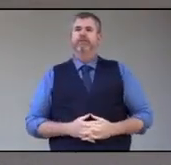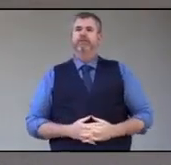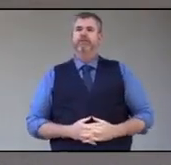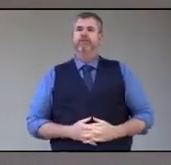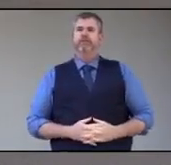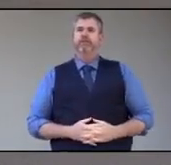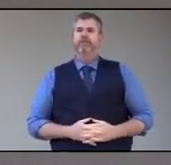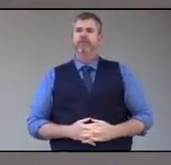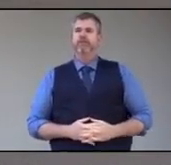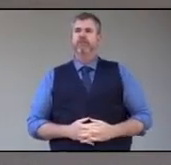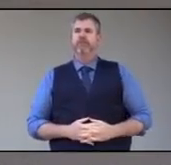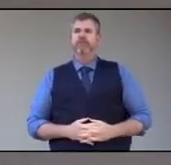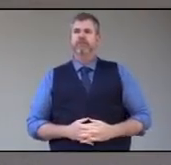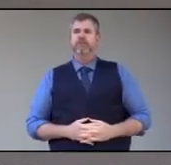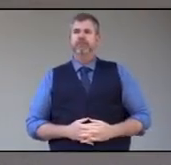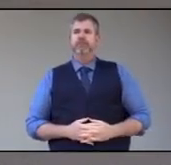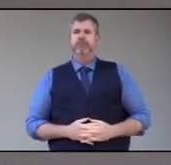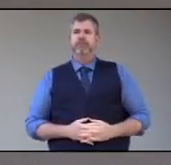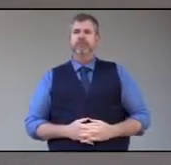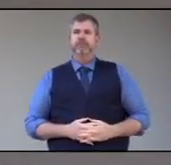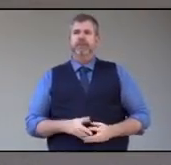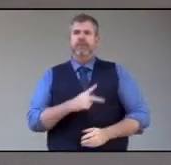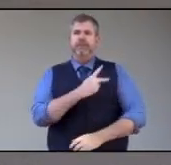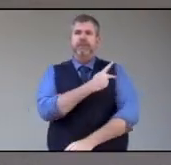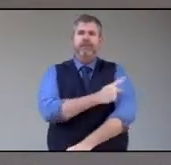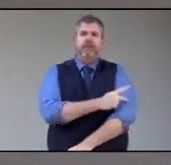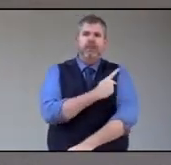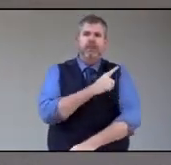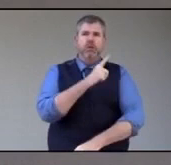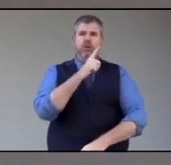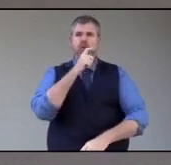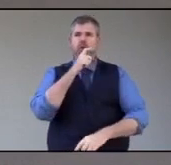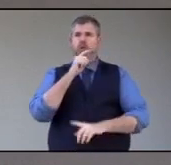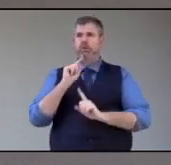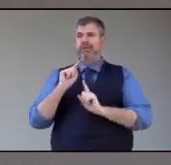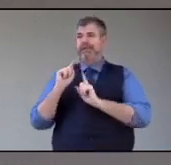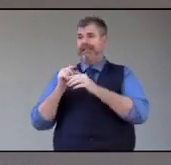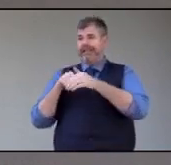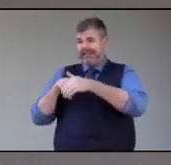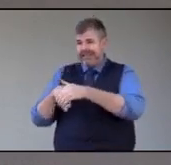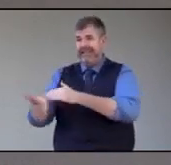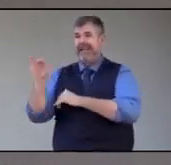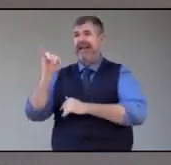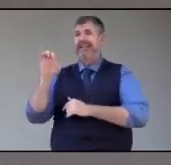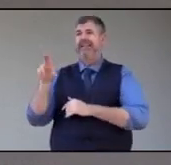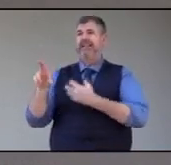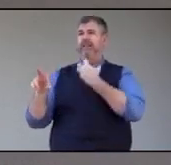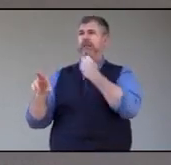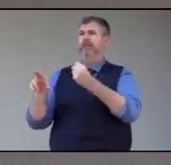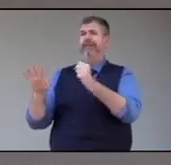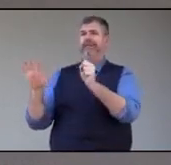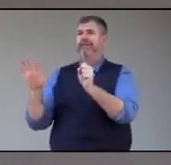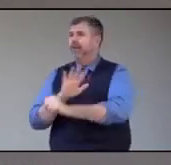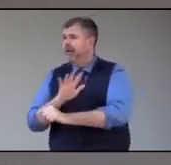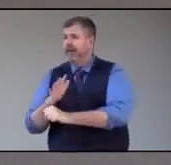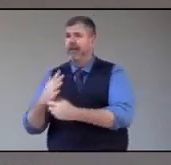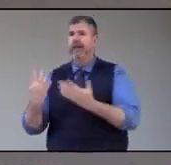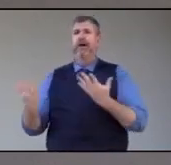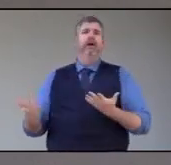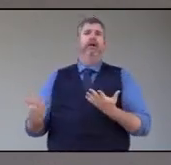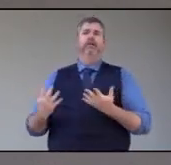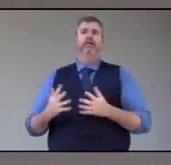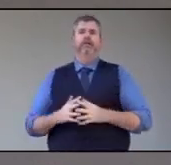in the emergency department because our ICUs are full. Often, the only time we can move a patient to the ICU is when a COVID patient